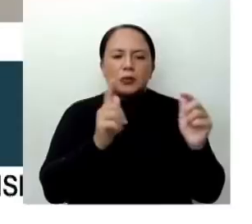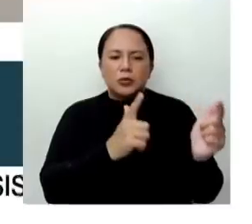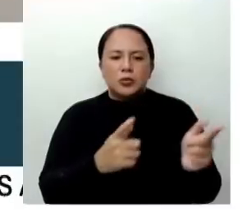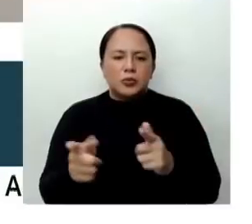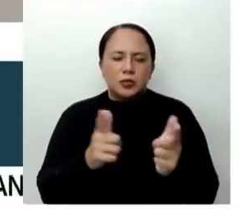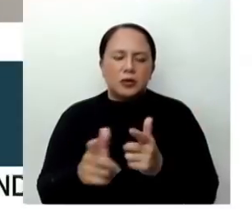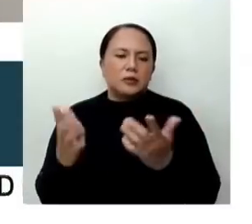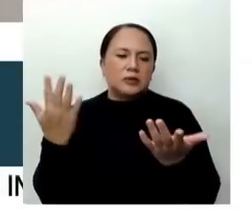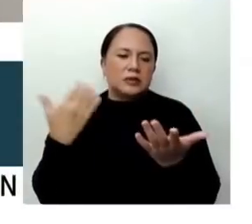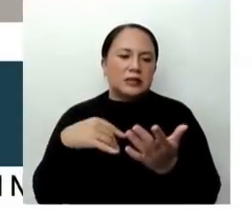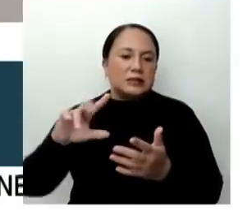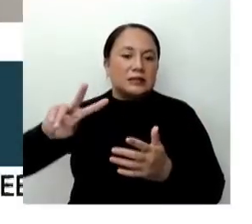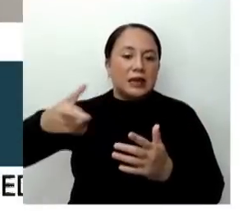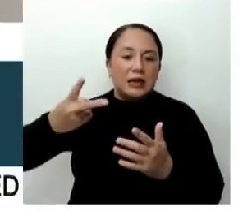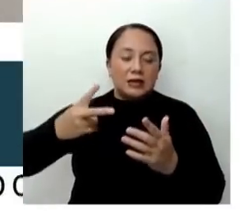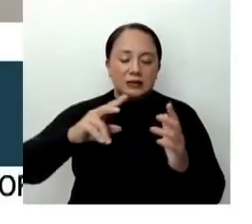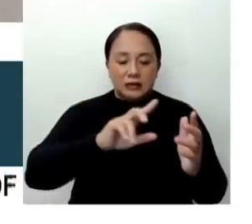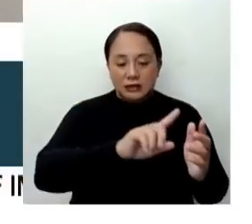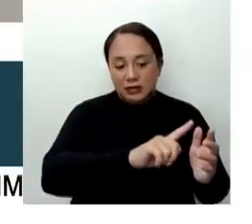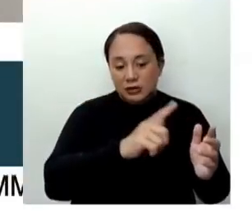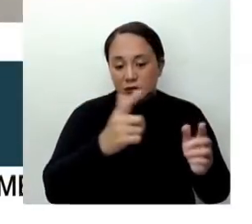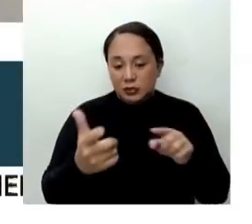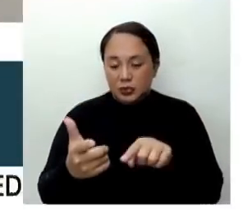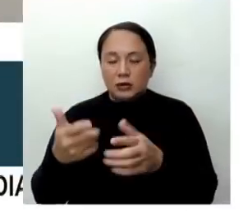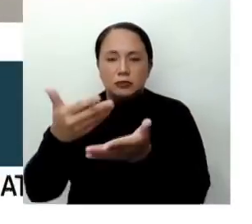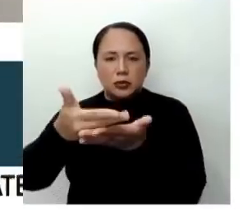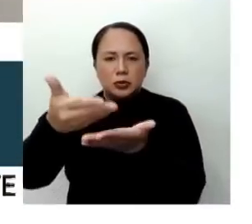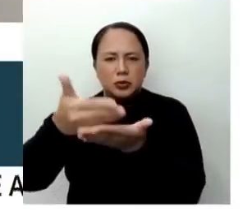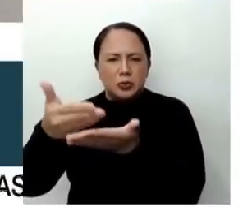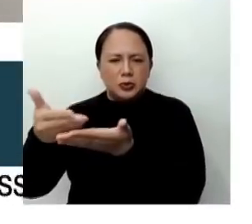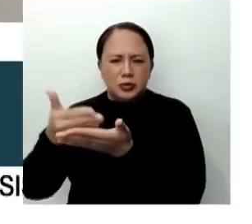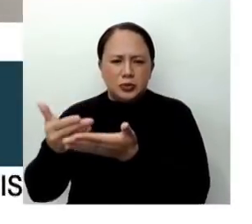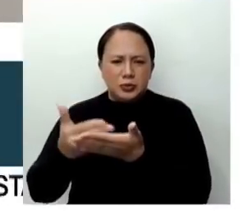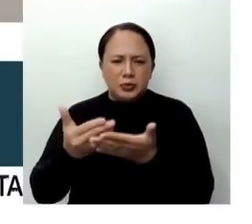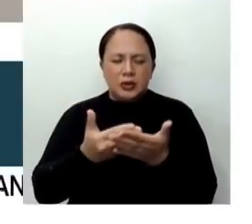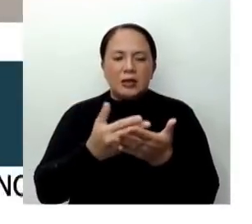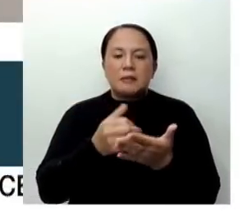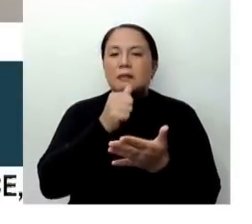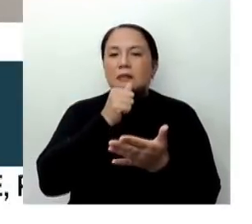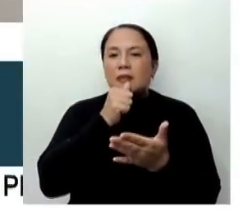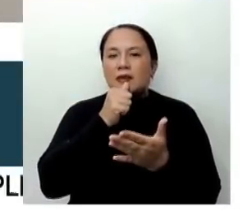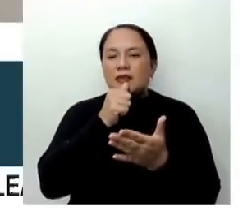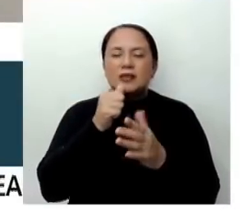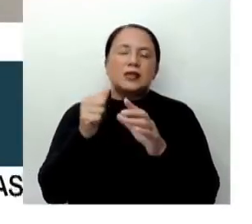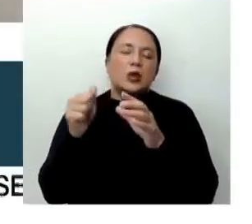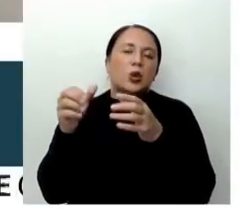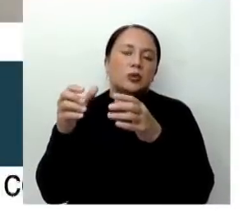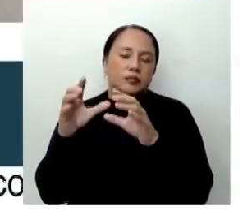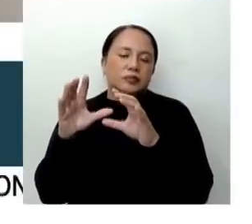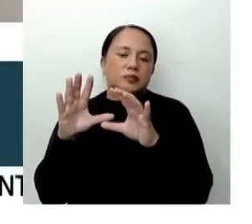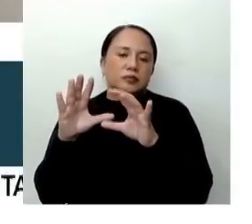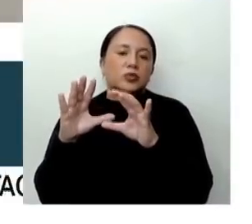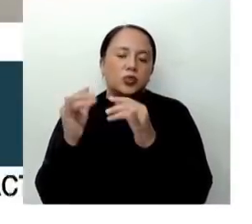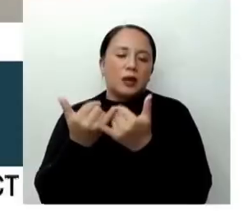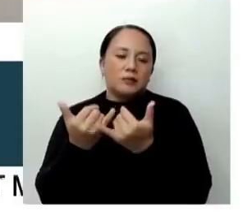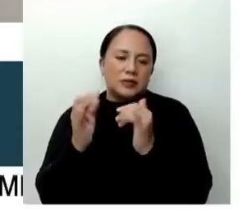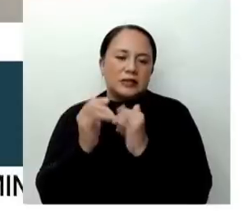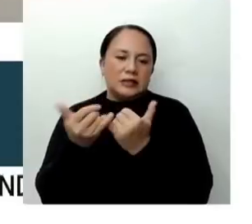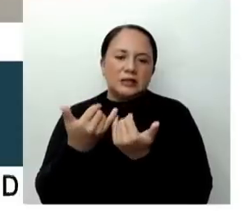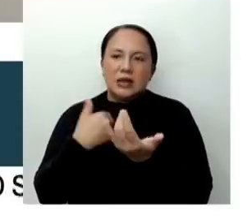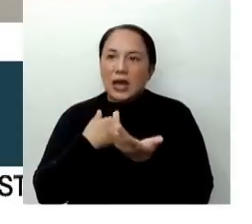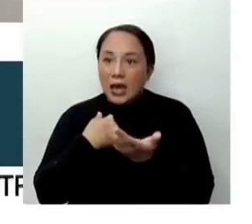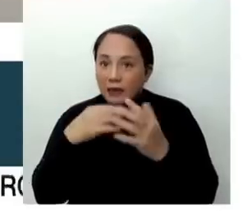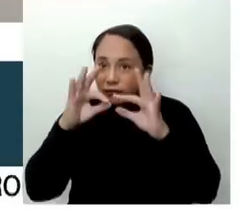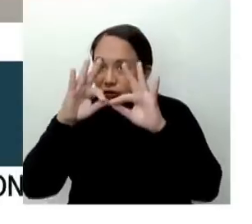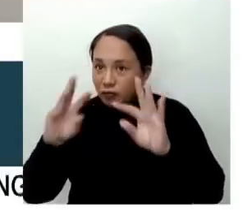The second line we are currently procuring, that is going to be private sector driven, meaning we're going to tap into the existing framework of